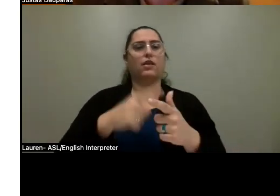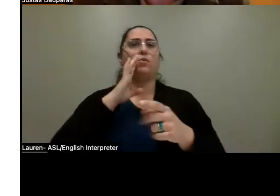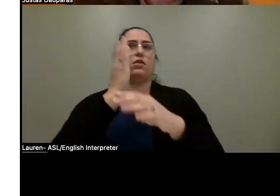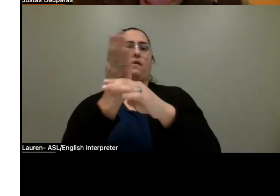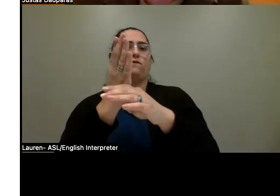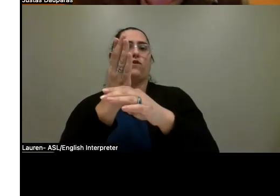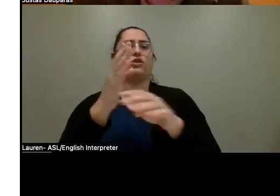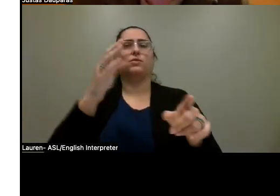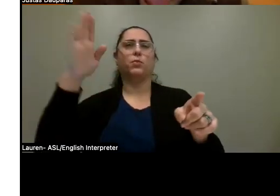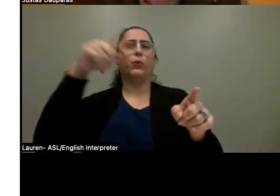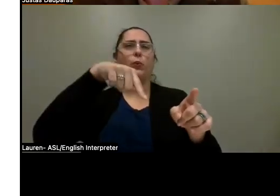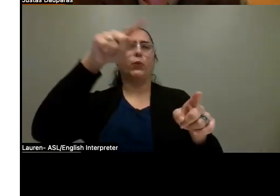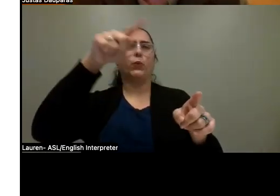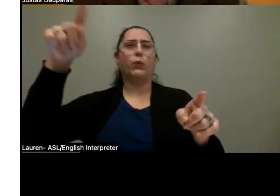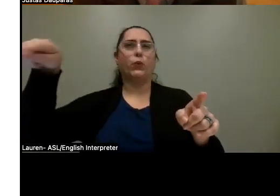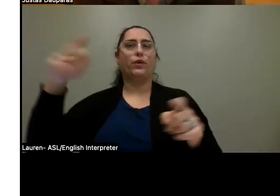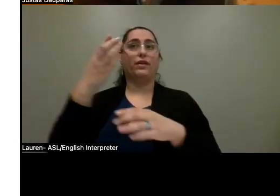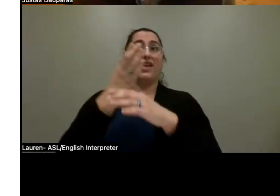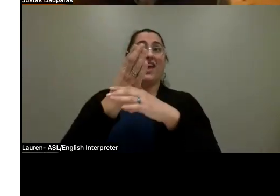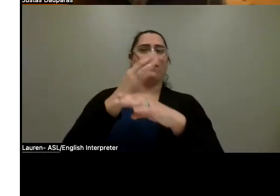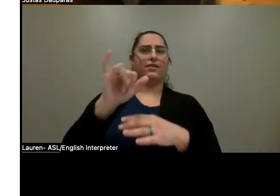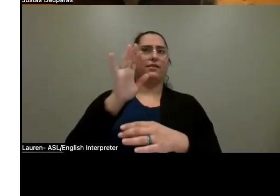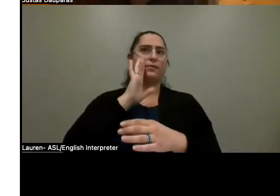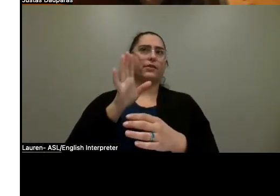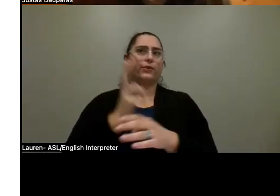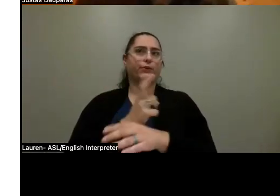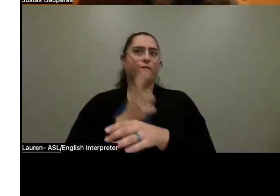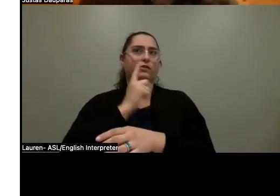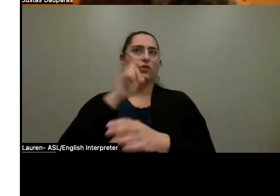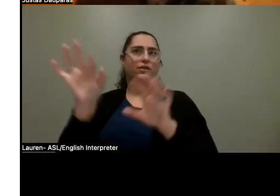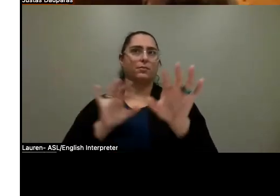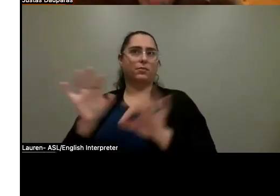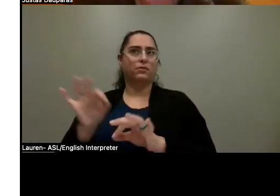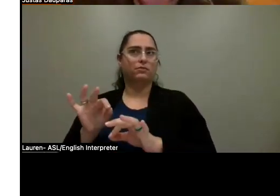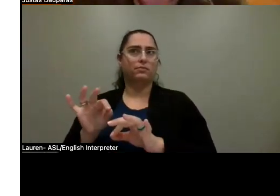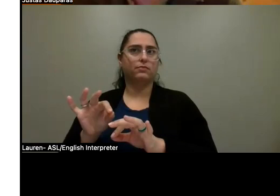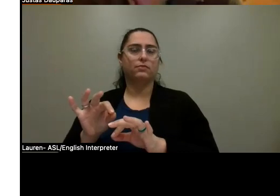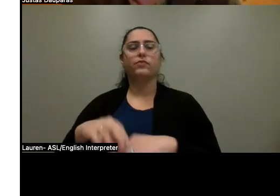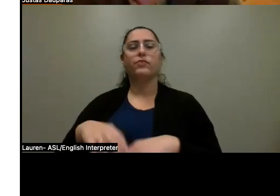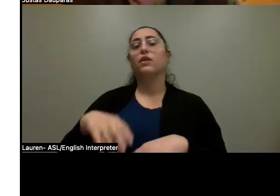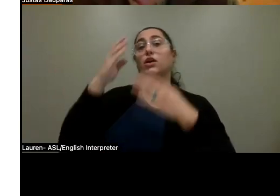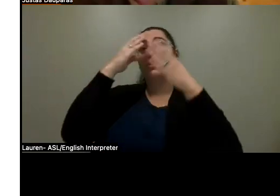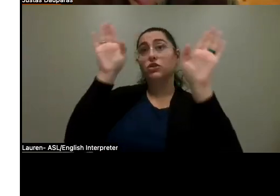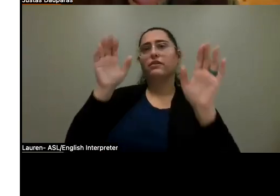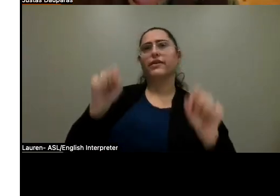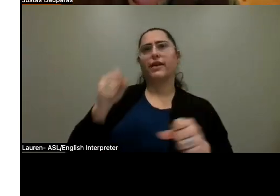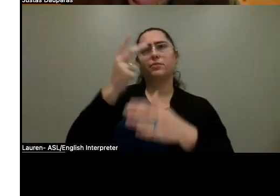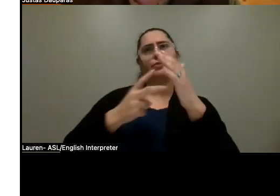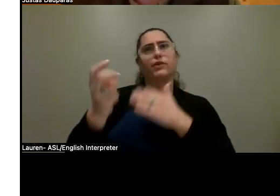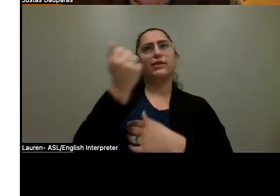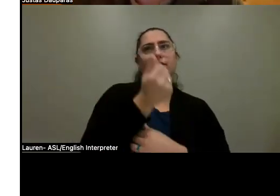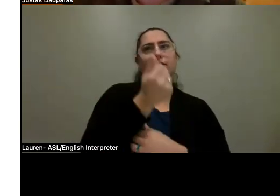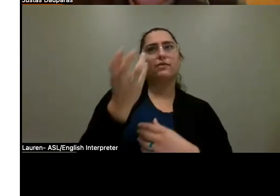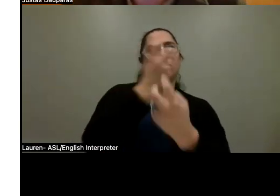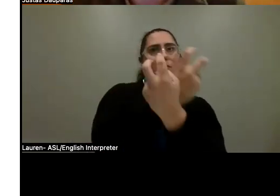from which I can then sample. In more general, we can predict multiple backbones, either they're similar backbones or